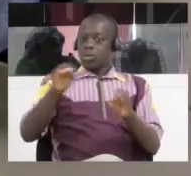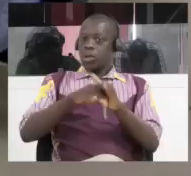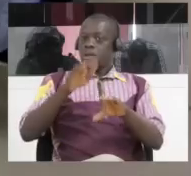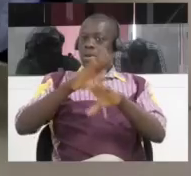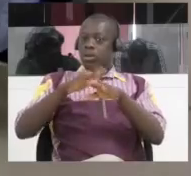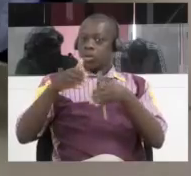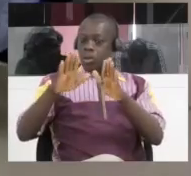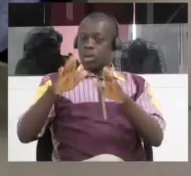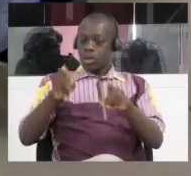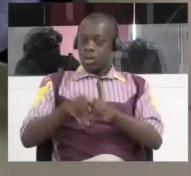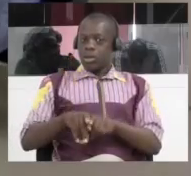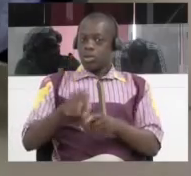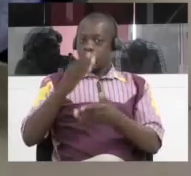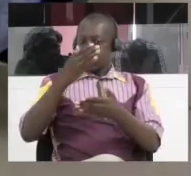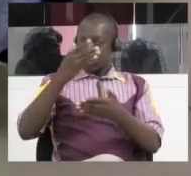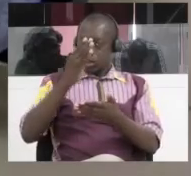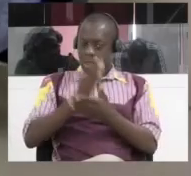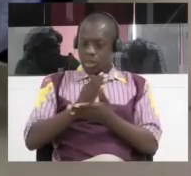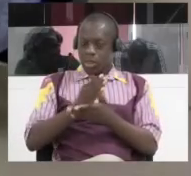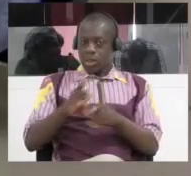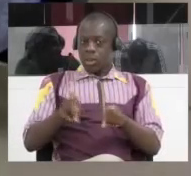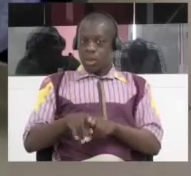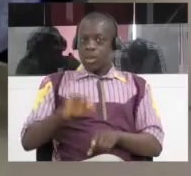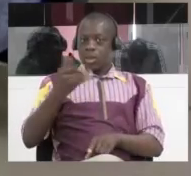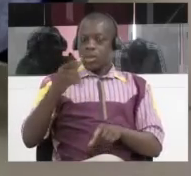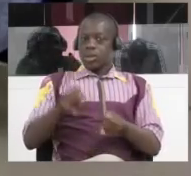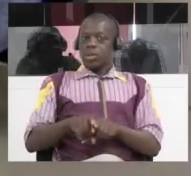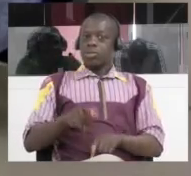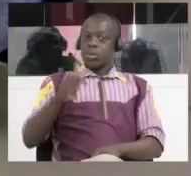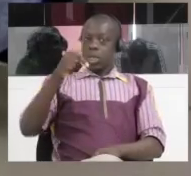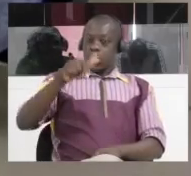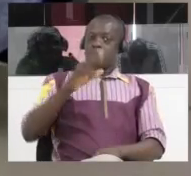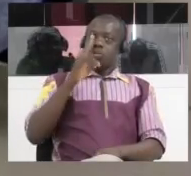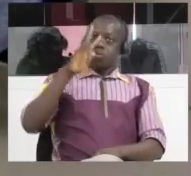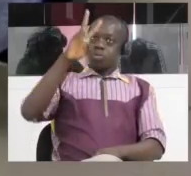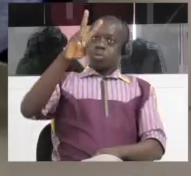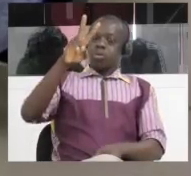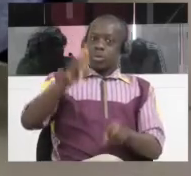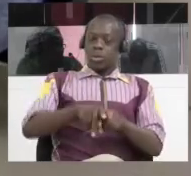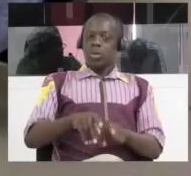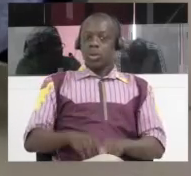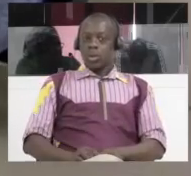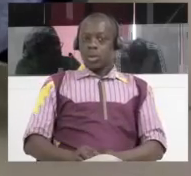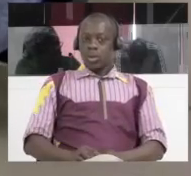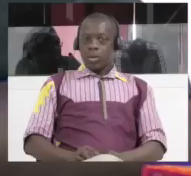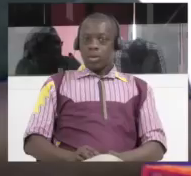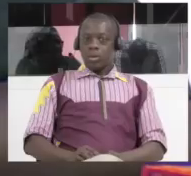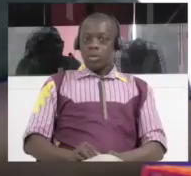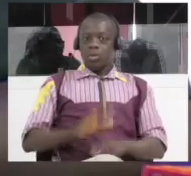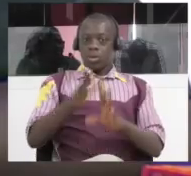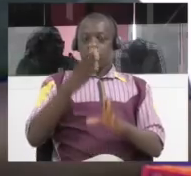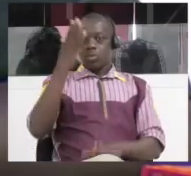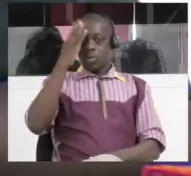Yes, yeah, certainly Nigerians were a benchmark to look up to. But, you know, we also knew that over